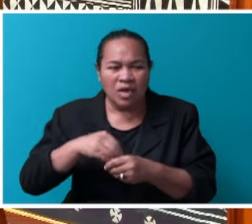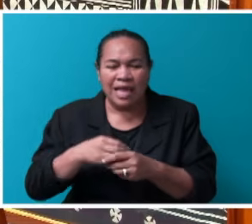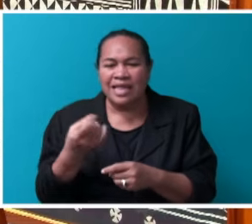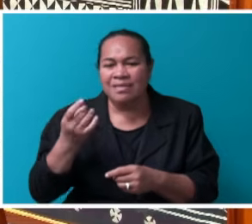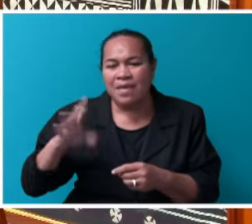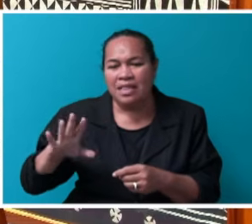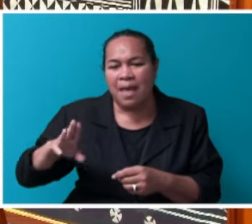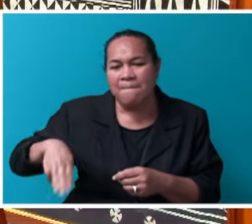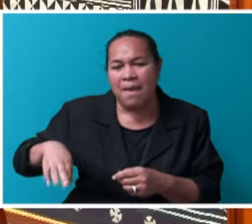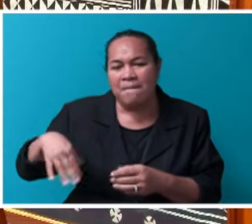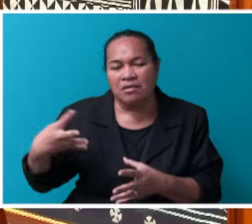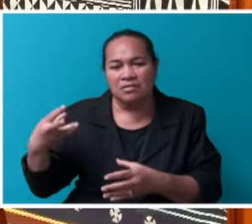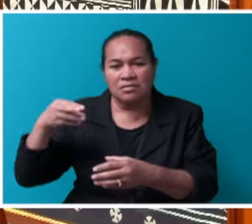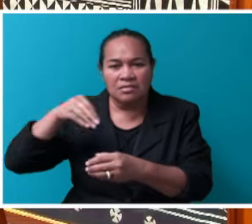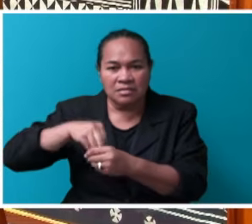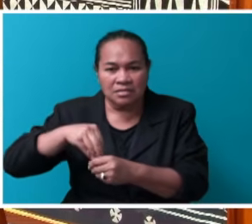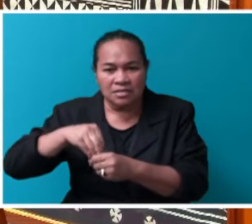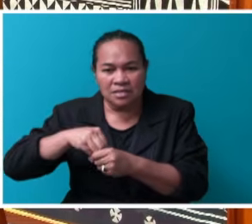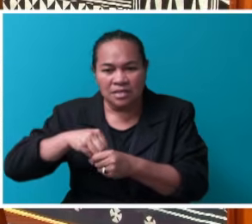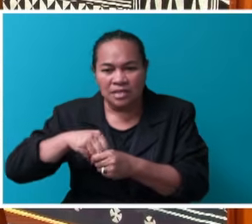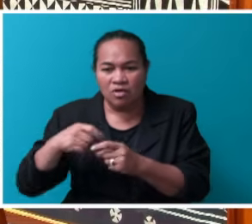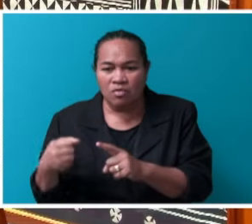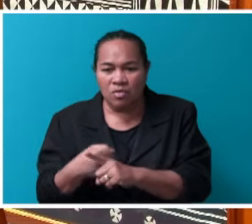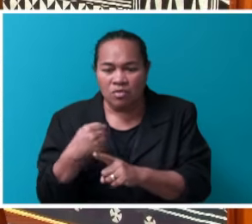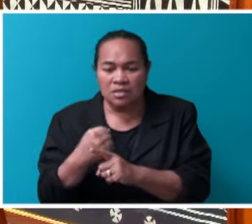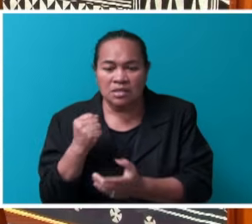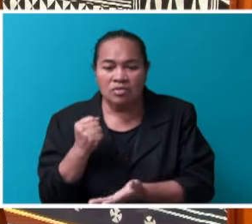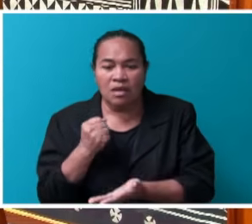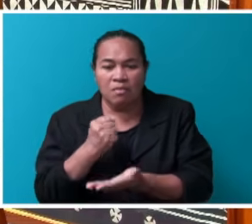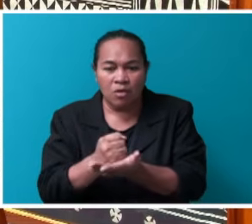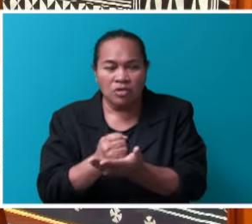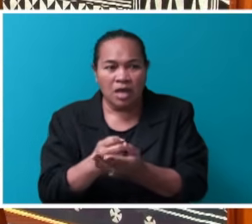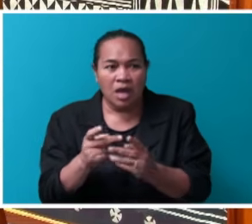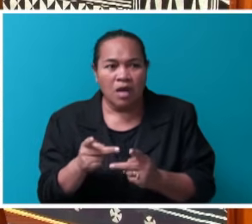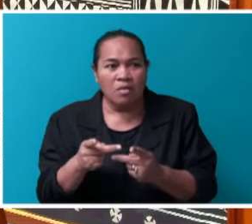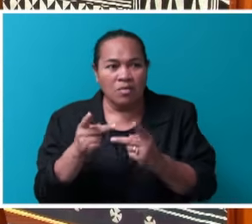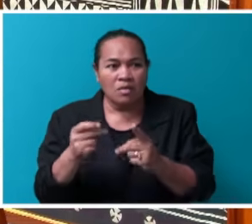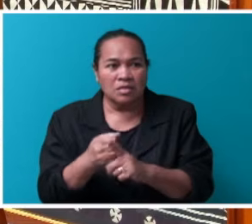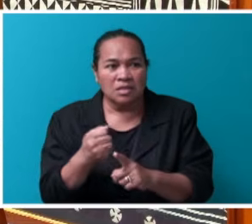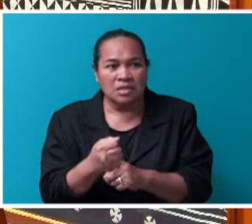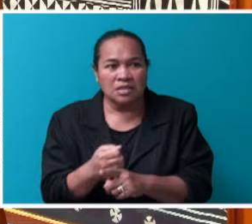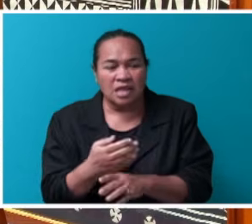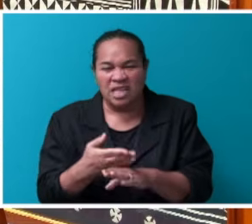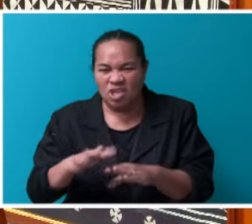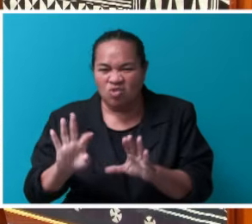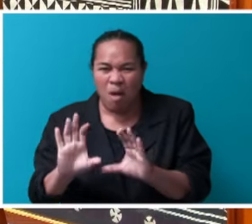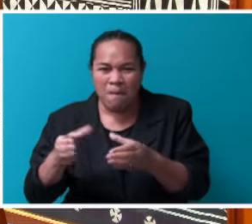members of Parliament in the promotion and support of proposed new political parties.